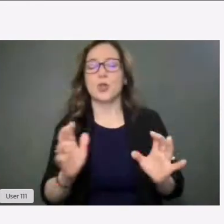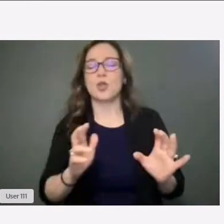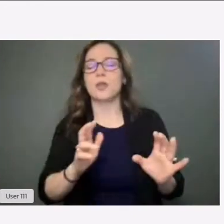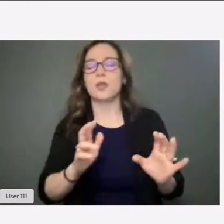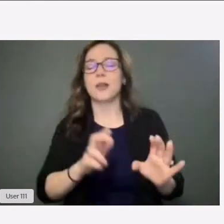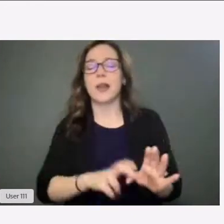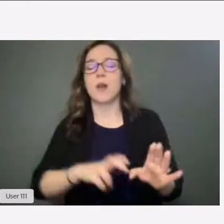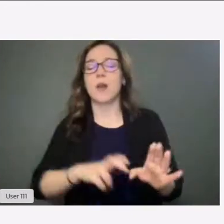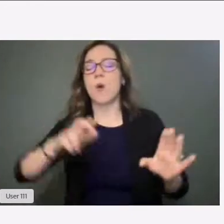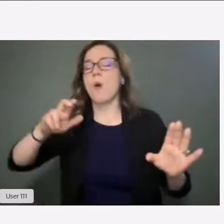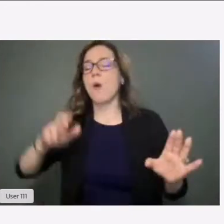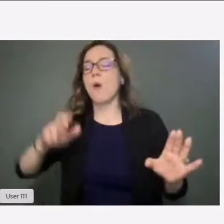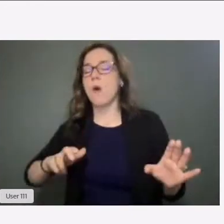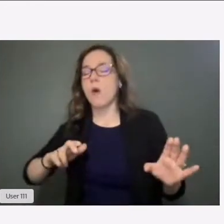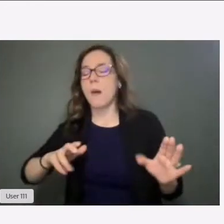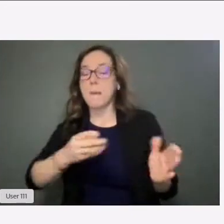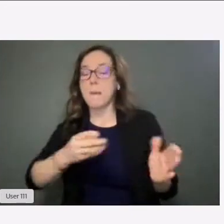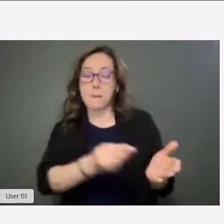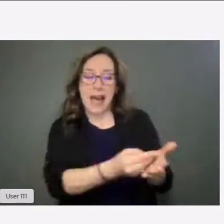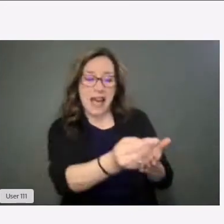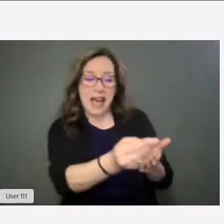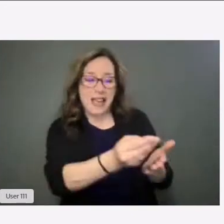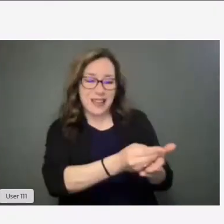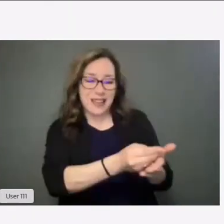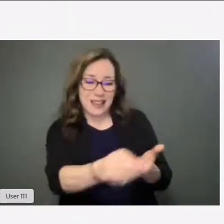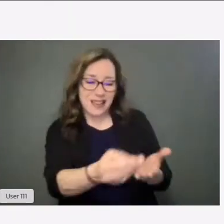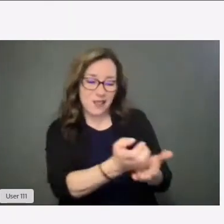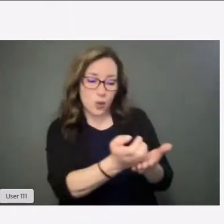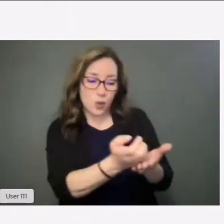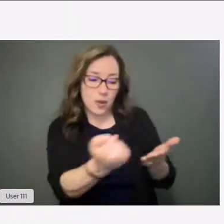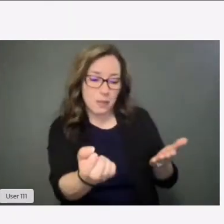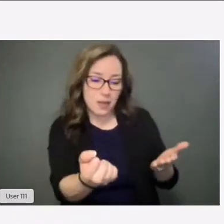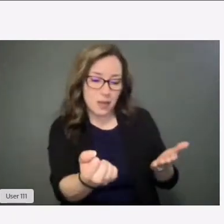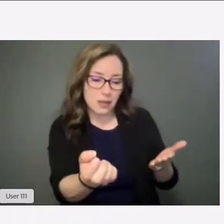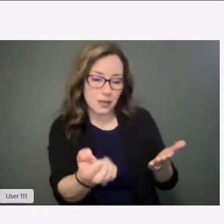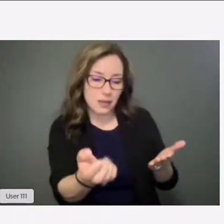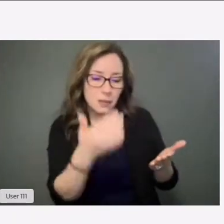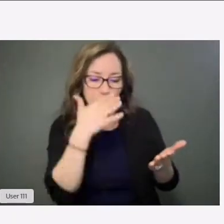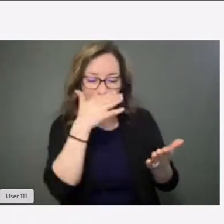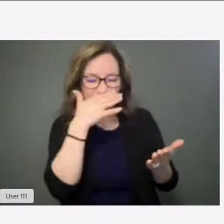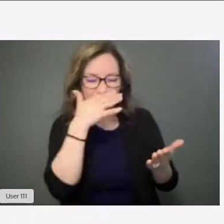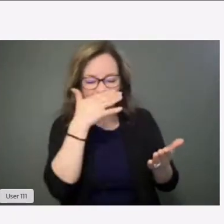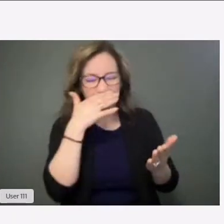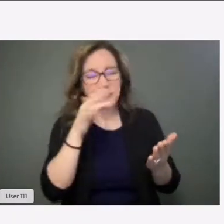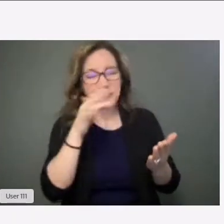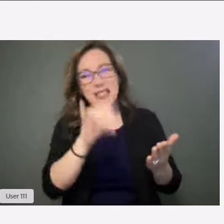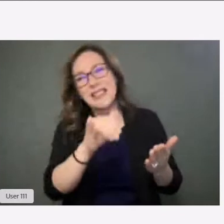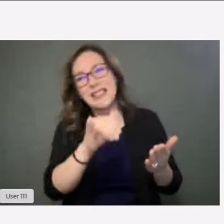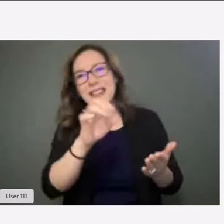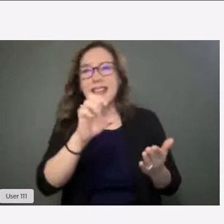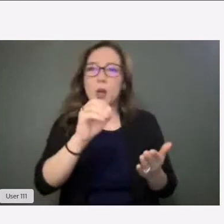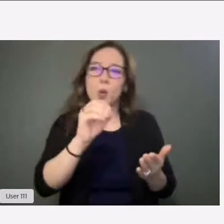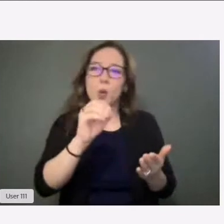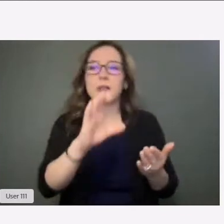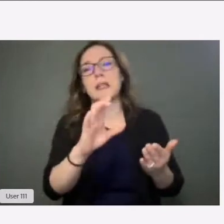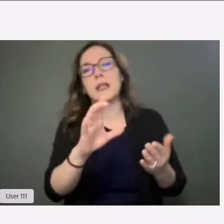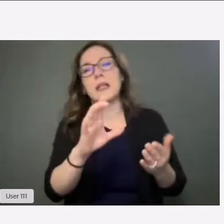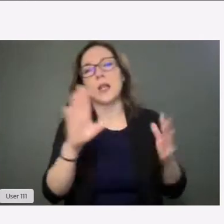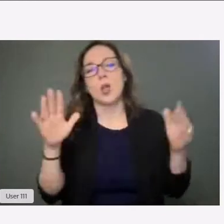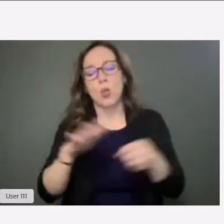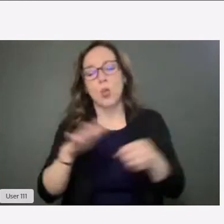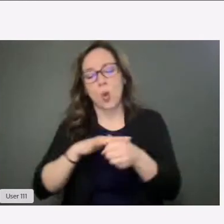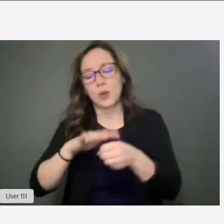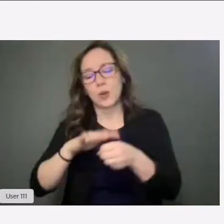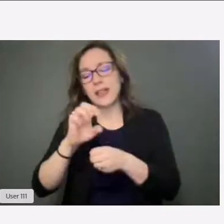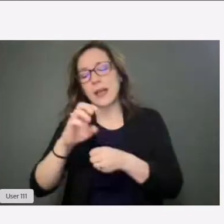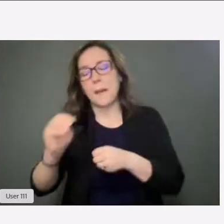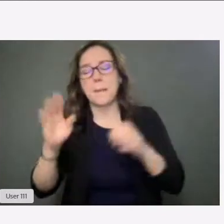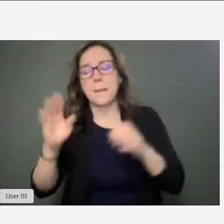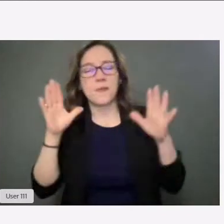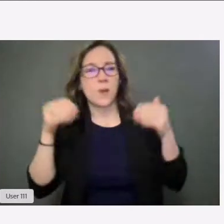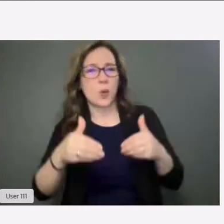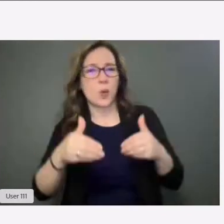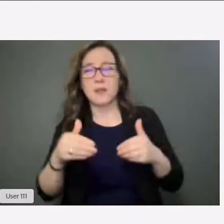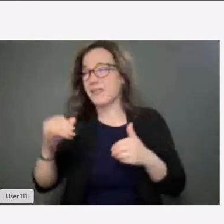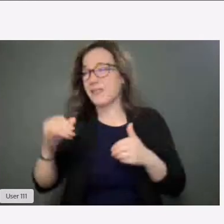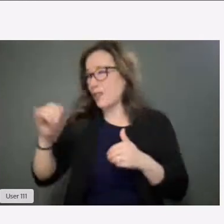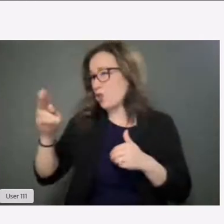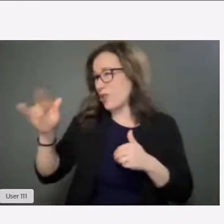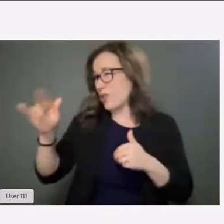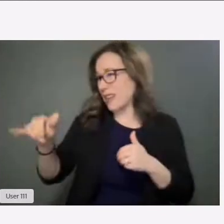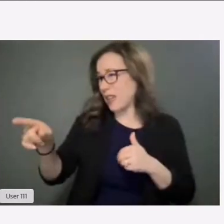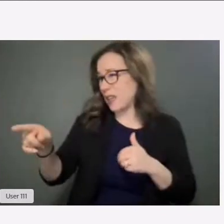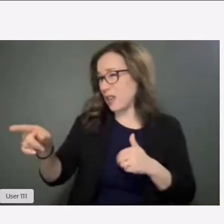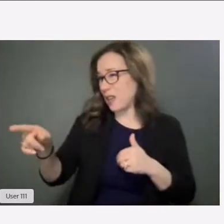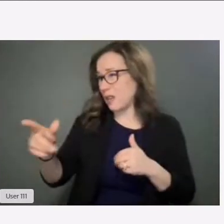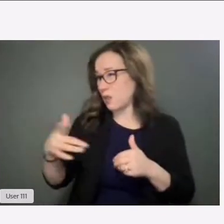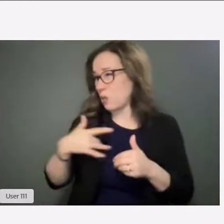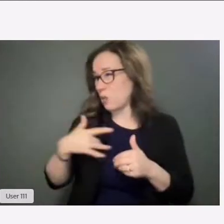little bit from the buying of equipment, you know, that's very sort of EOC, local EM focused. Ginny, any strong disagreement there? I think I'm in